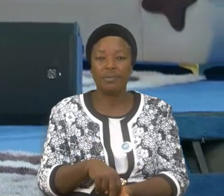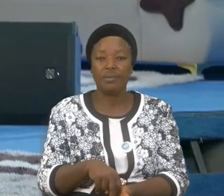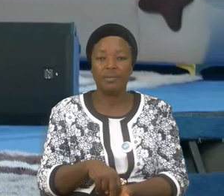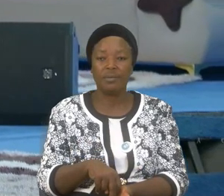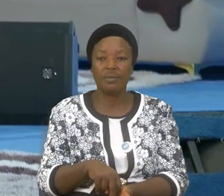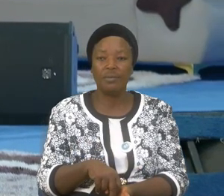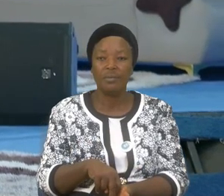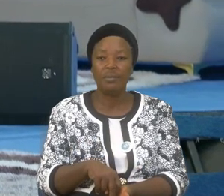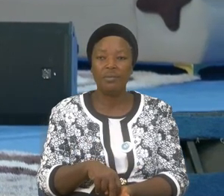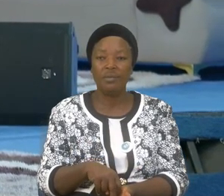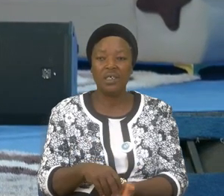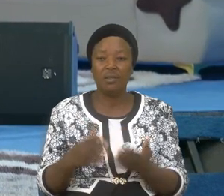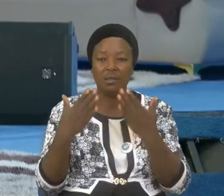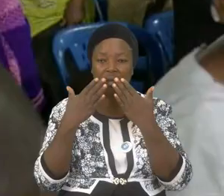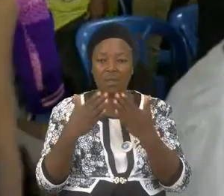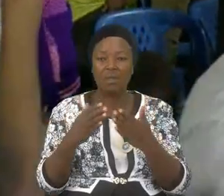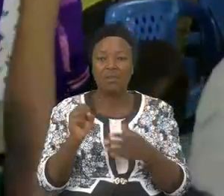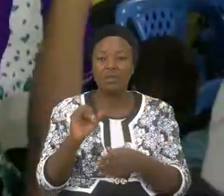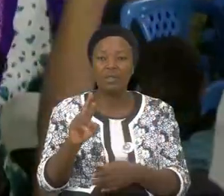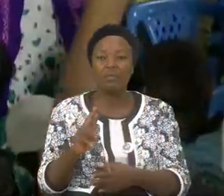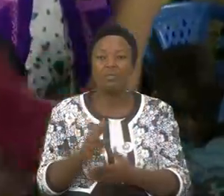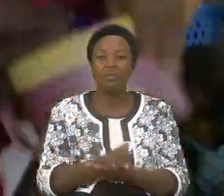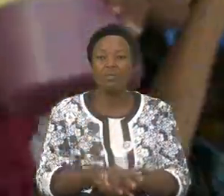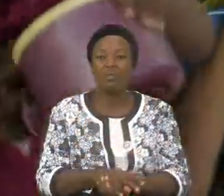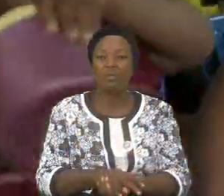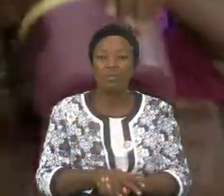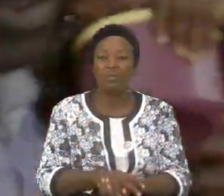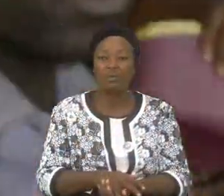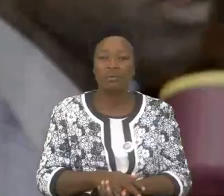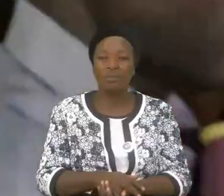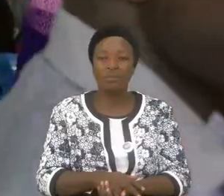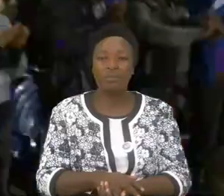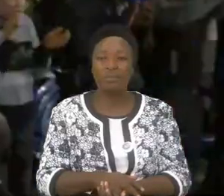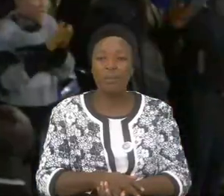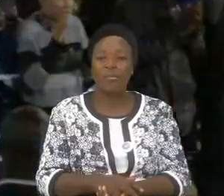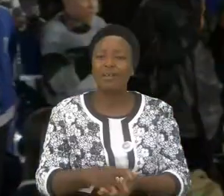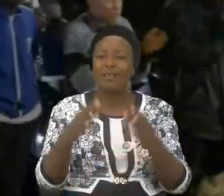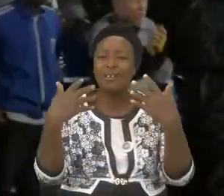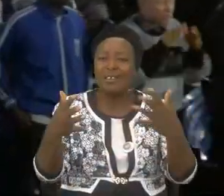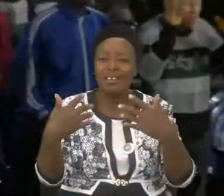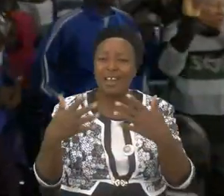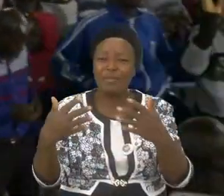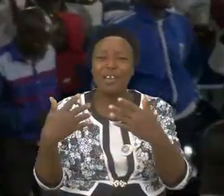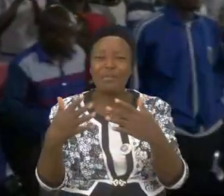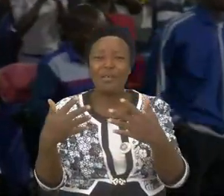See how you are clapping as if there's something in your hand. Praise the Lord.